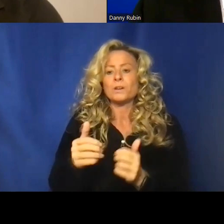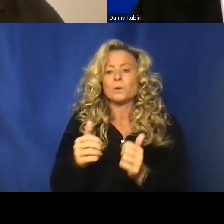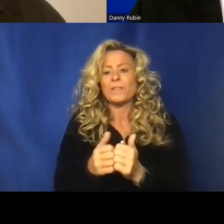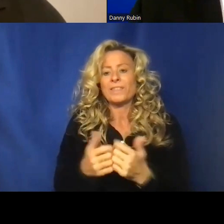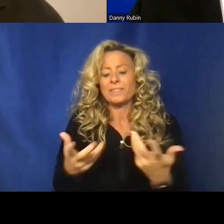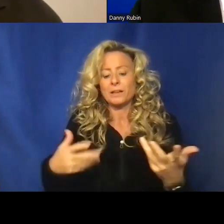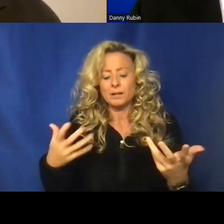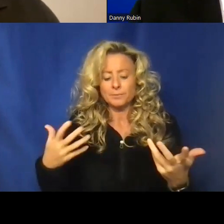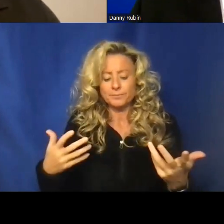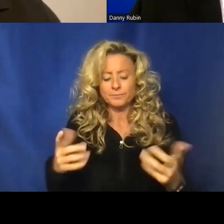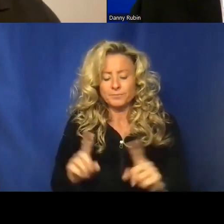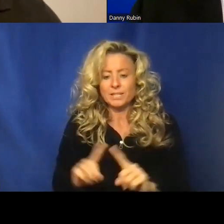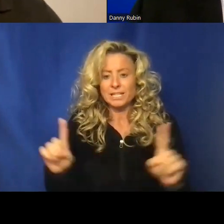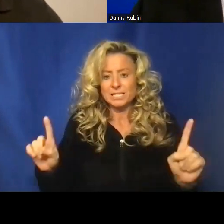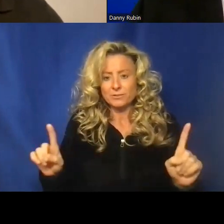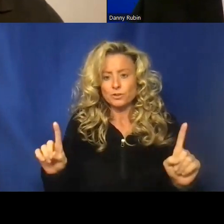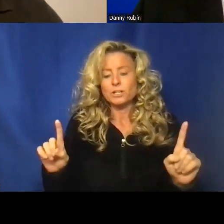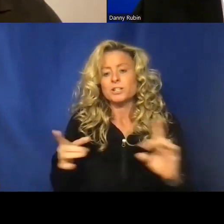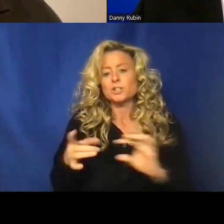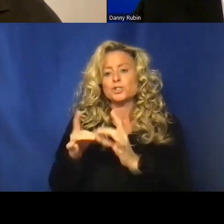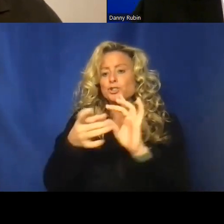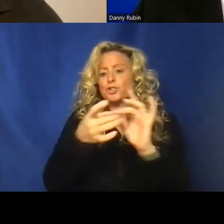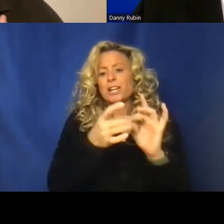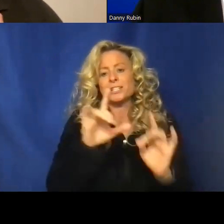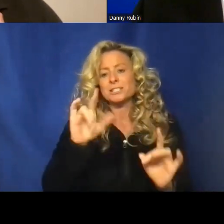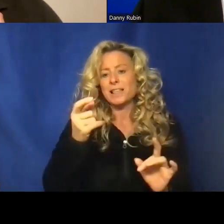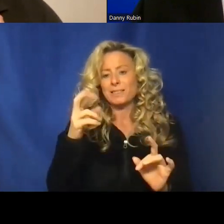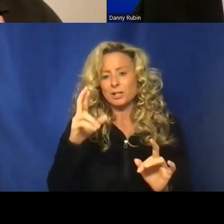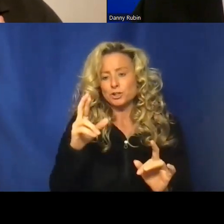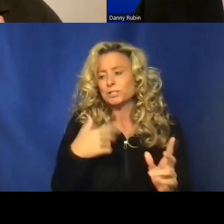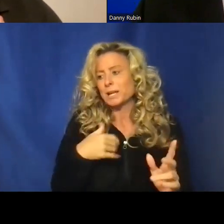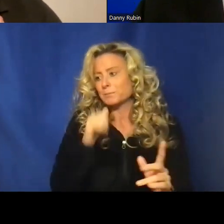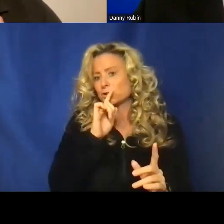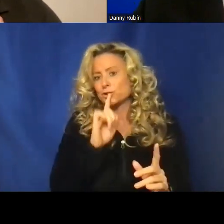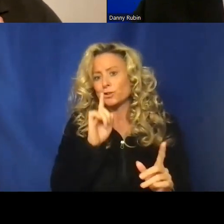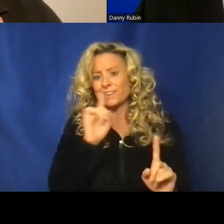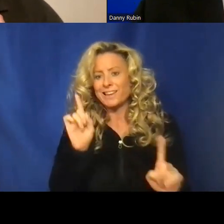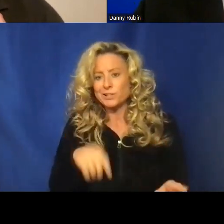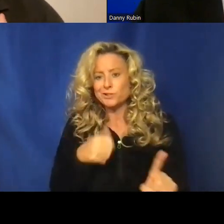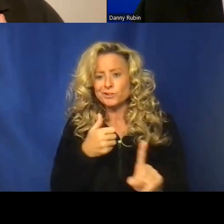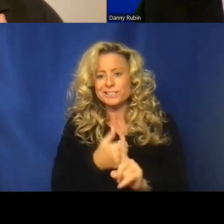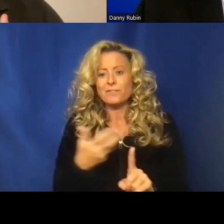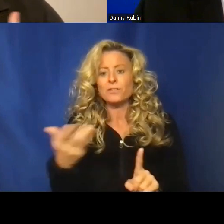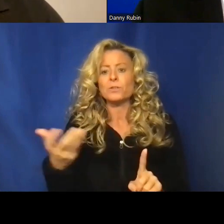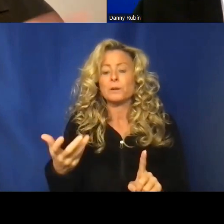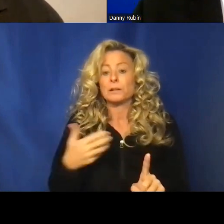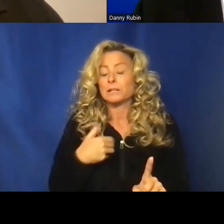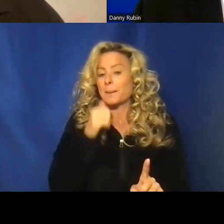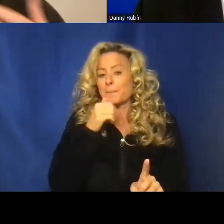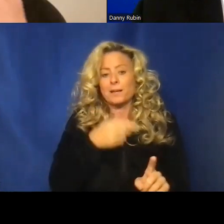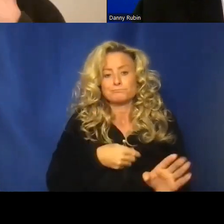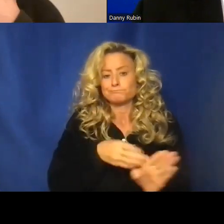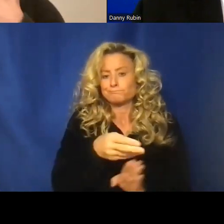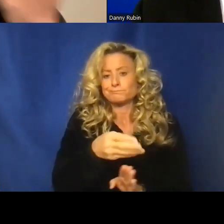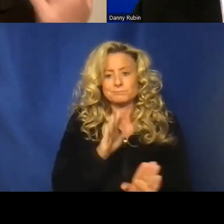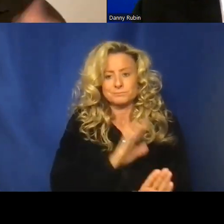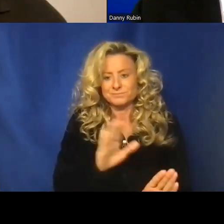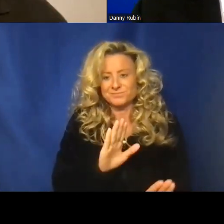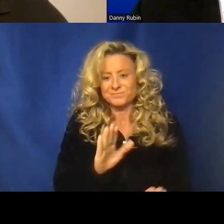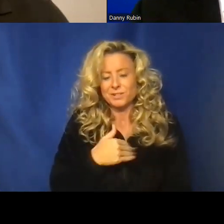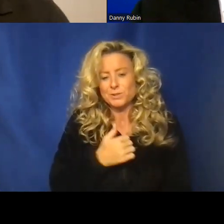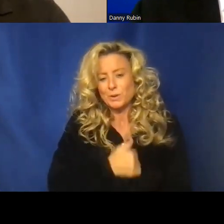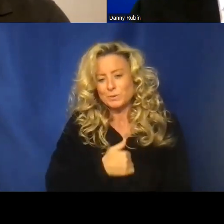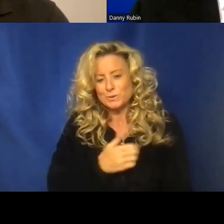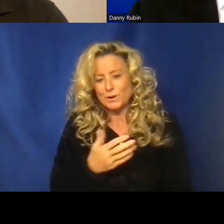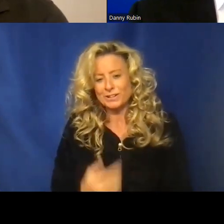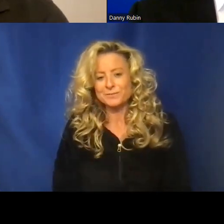different chains and different ledgers, so to speak, I don't know the answer to that. That's not my area of expertise, so I